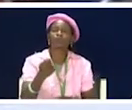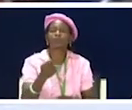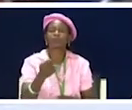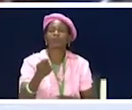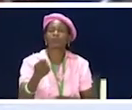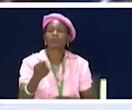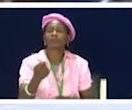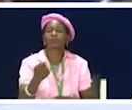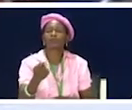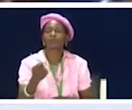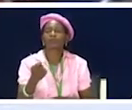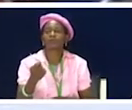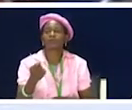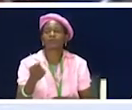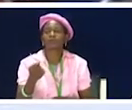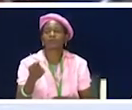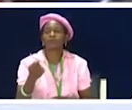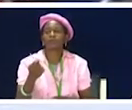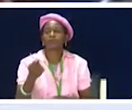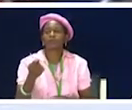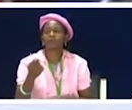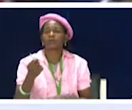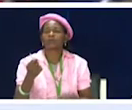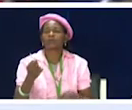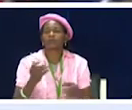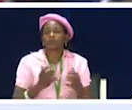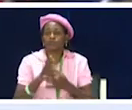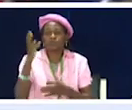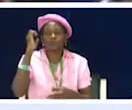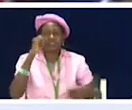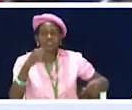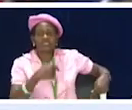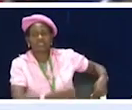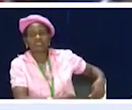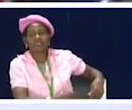put a spear through his side.